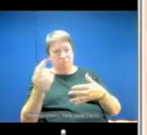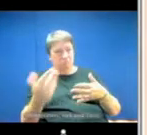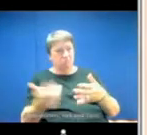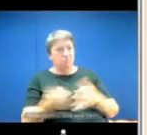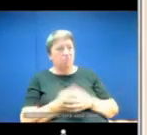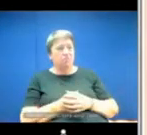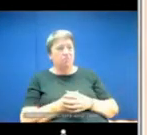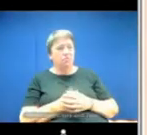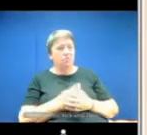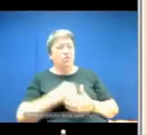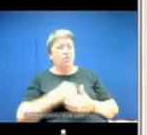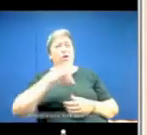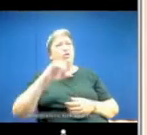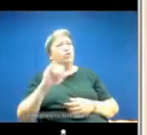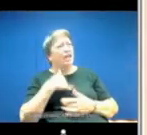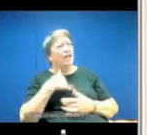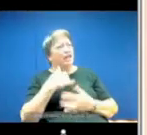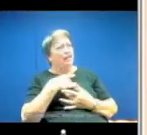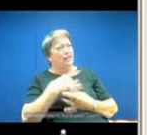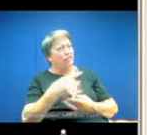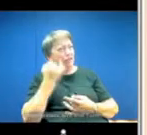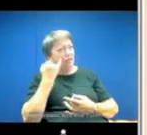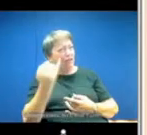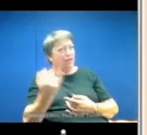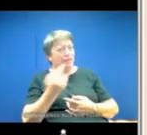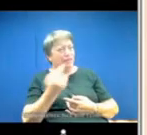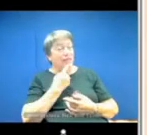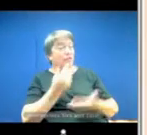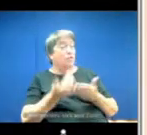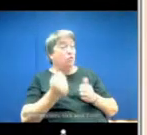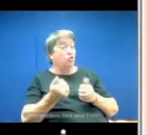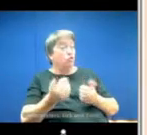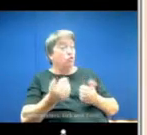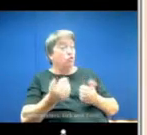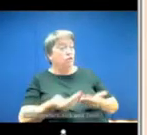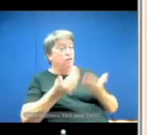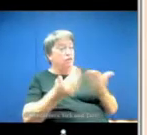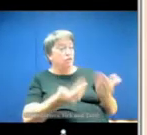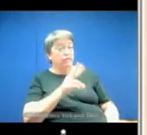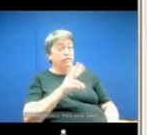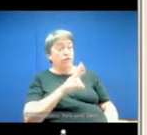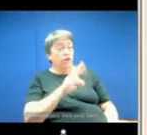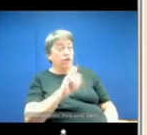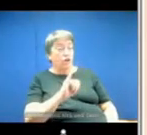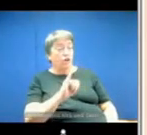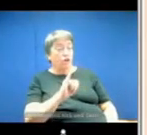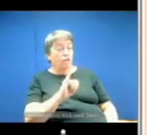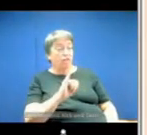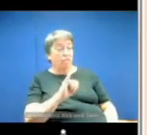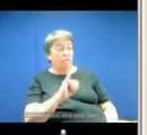Joy has an interesting idea. One idea might be to suggest VRI be used